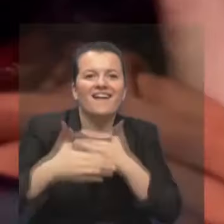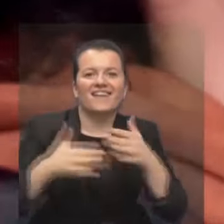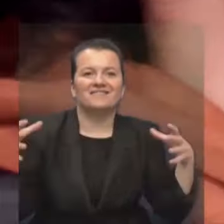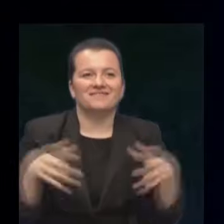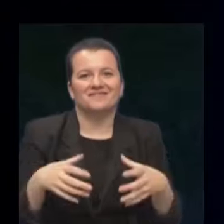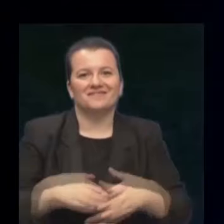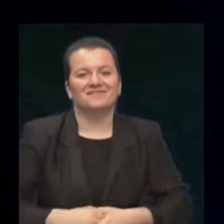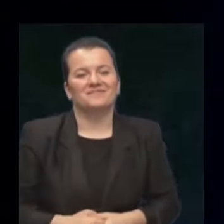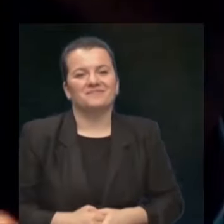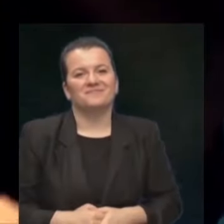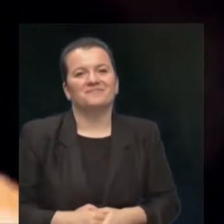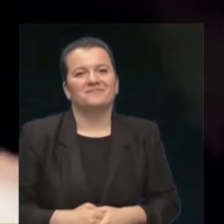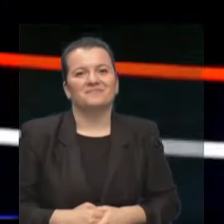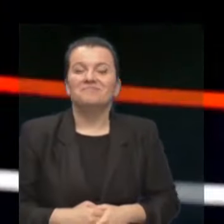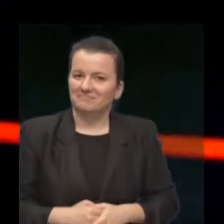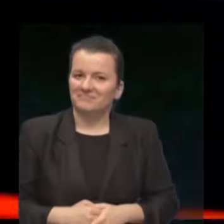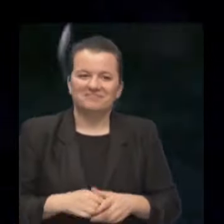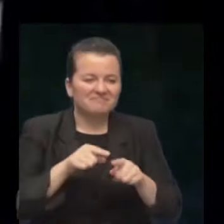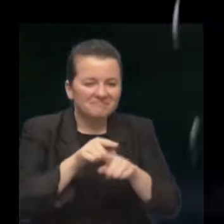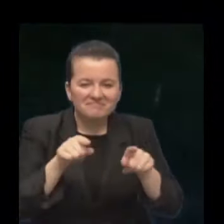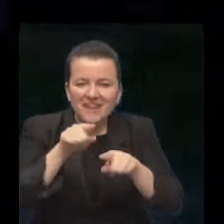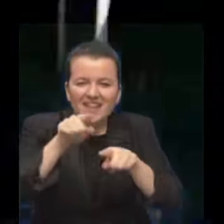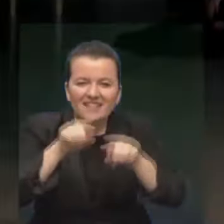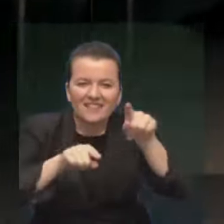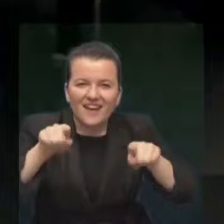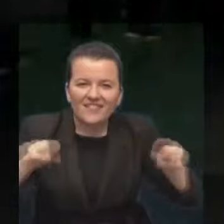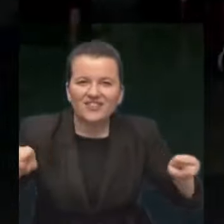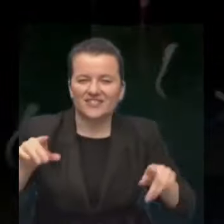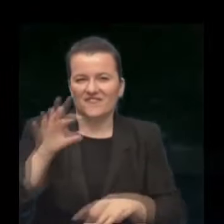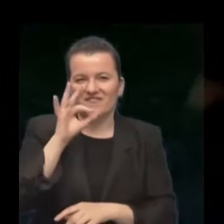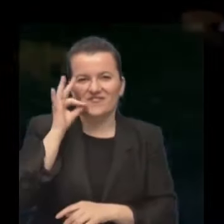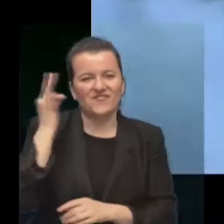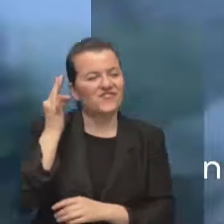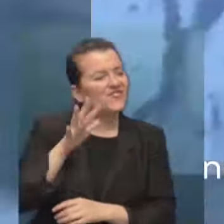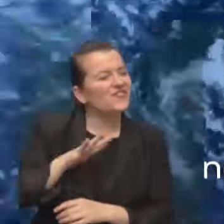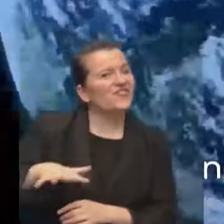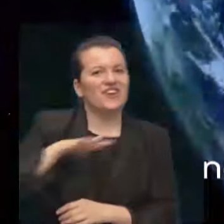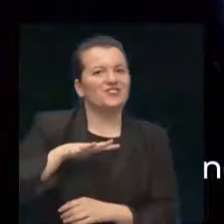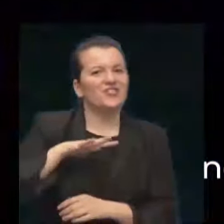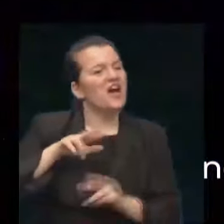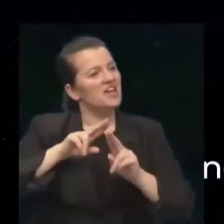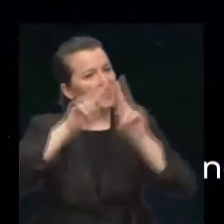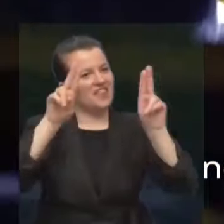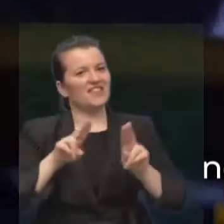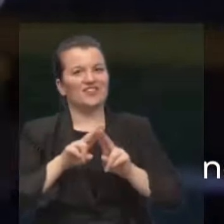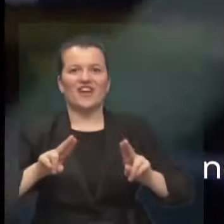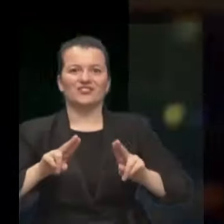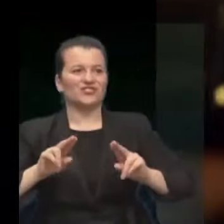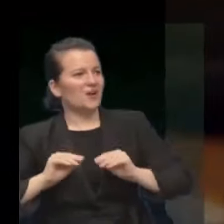We are proud of our diversity, our French roots, and of our international presence, which makes us open to the